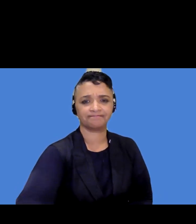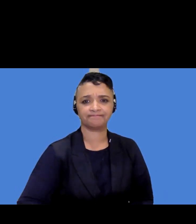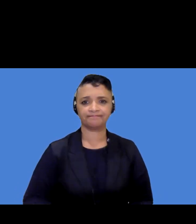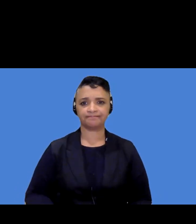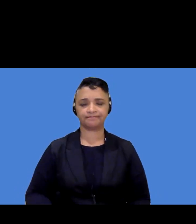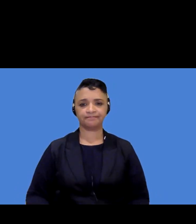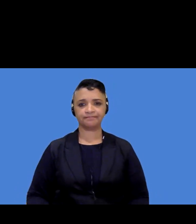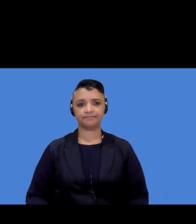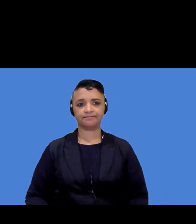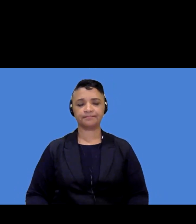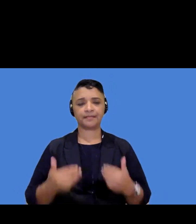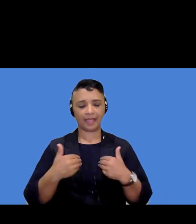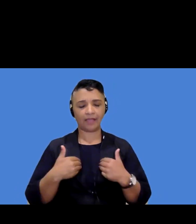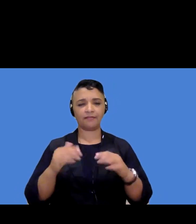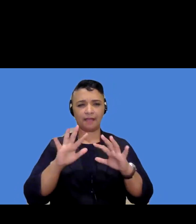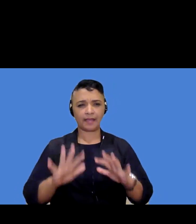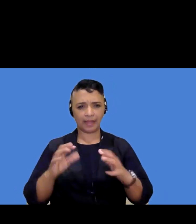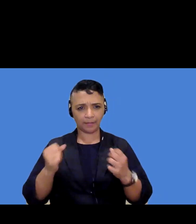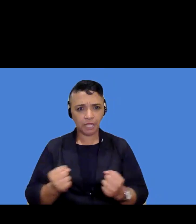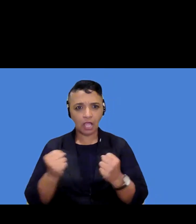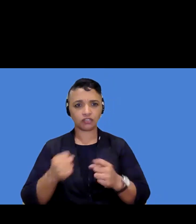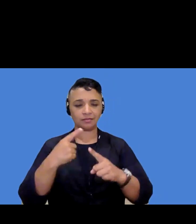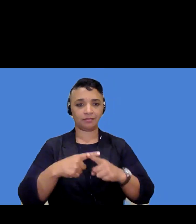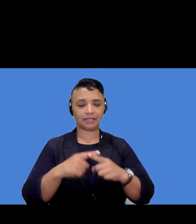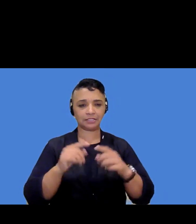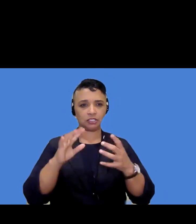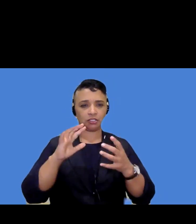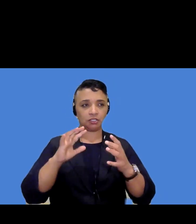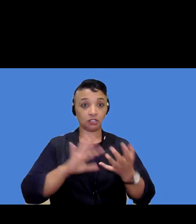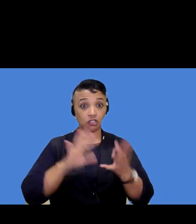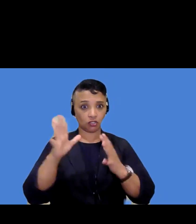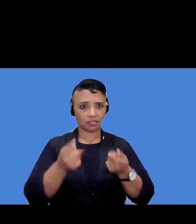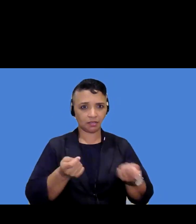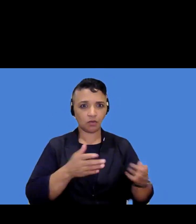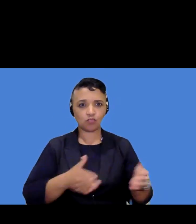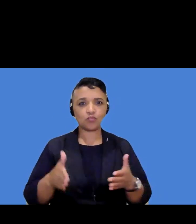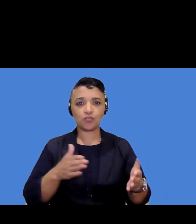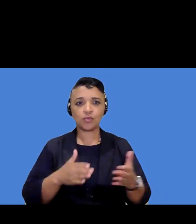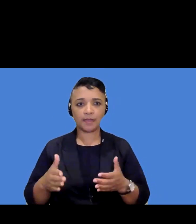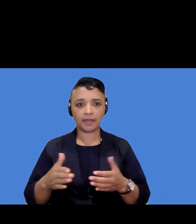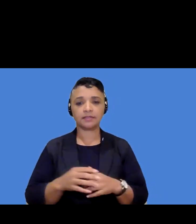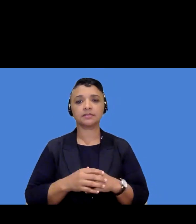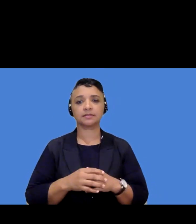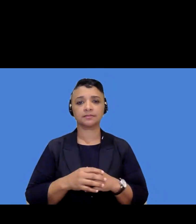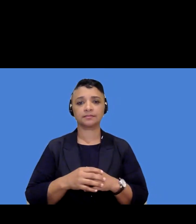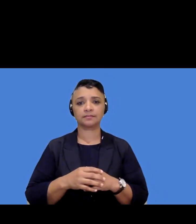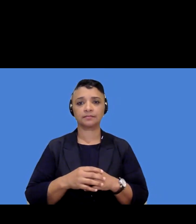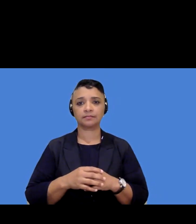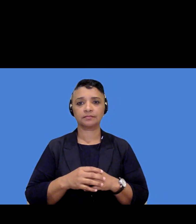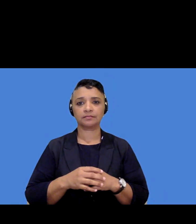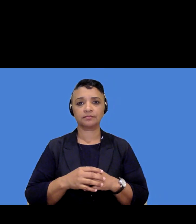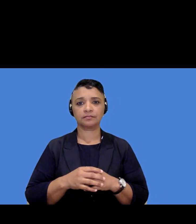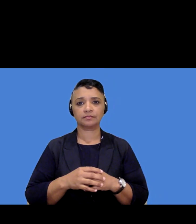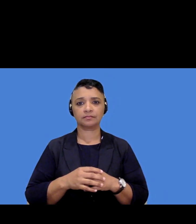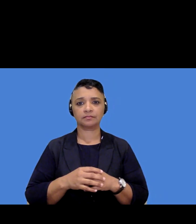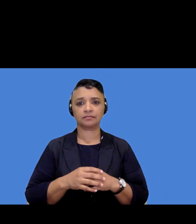employment, climate action, and disaster preparedness. So all stakeholders, including the